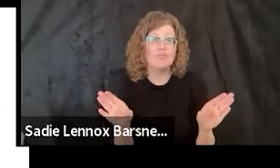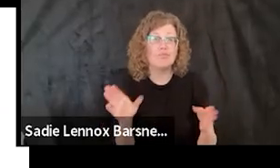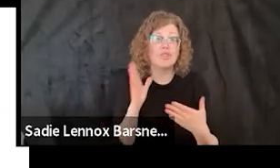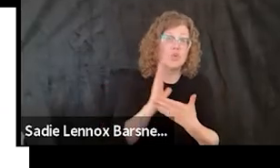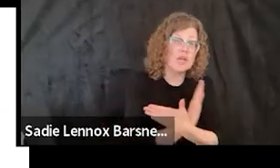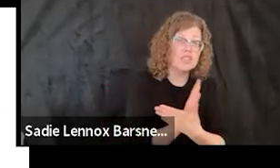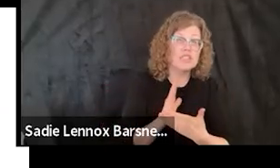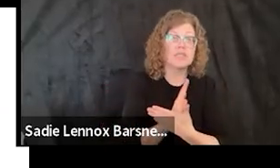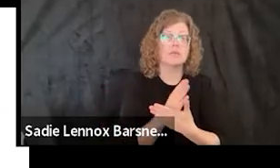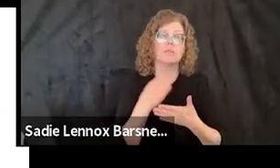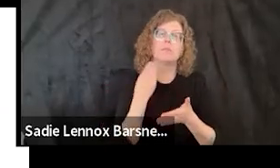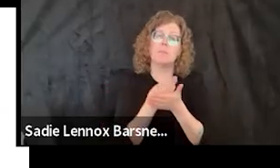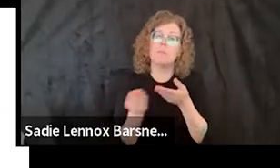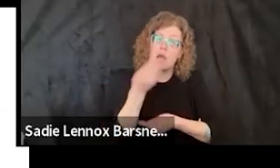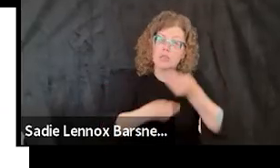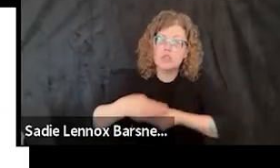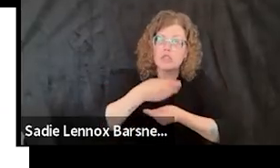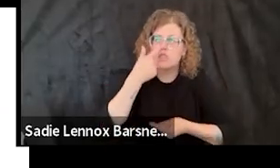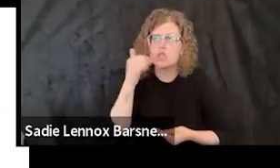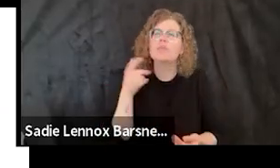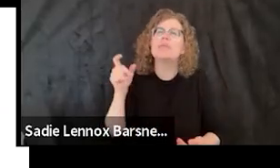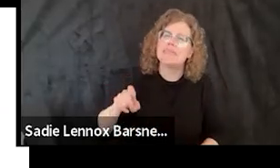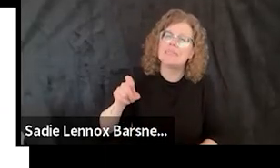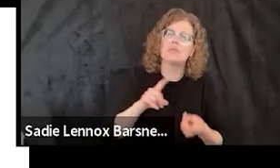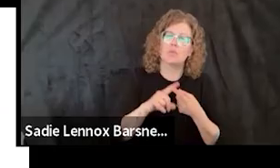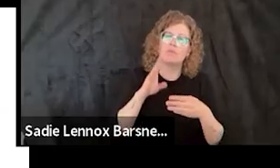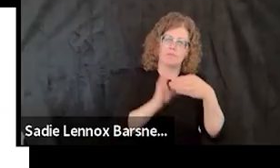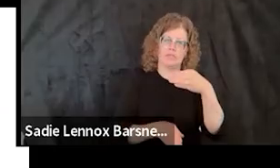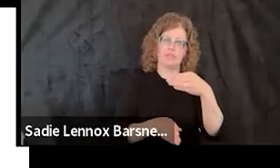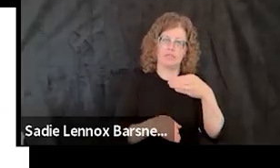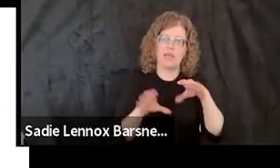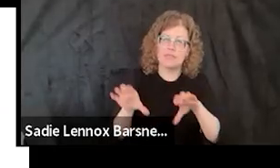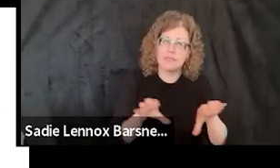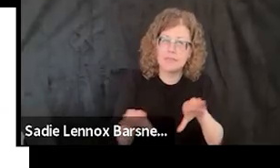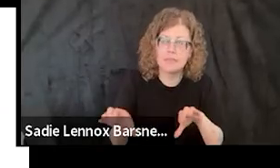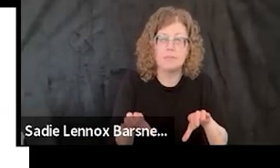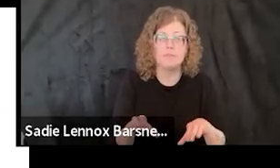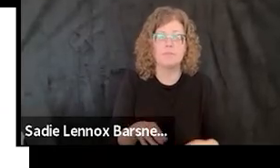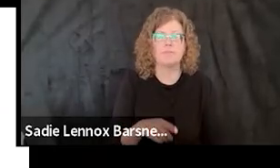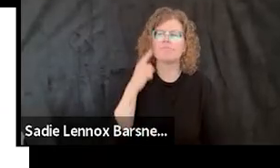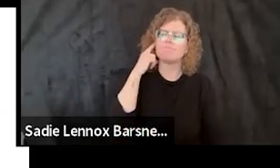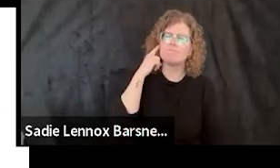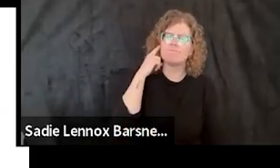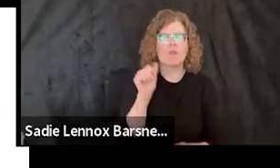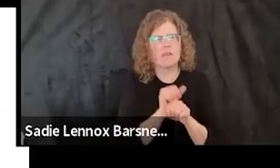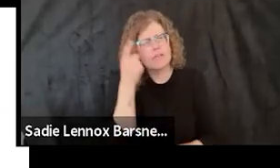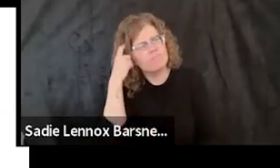for what you realistically need to complete the activity. Start by imagining how the activity would run ideally, and